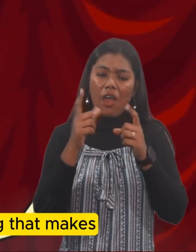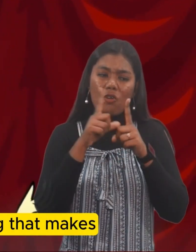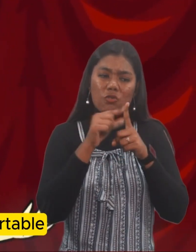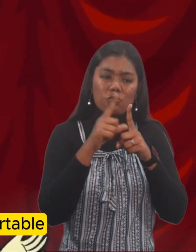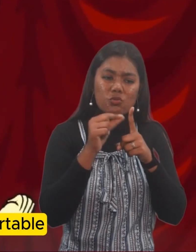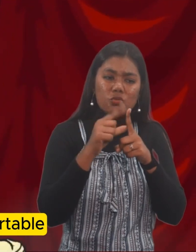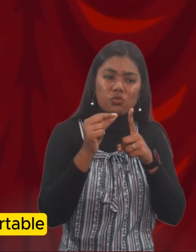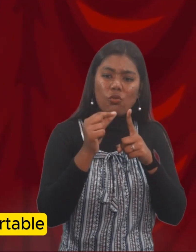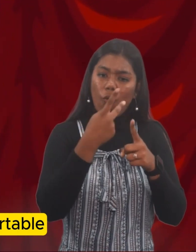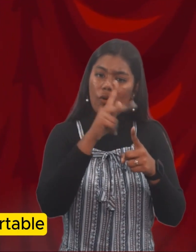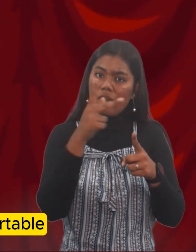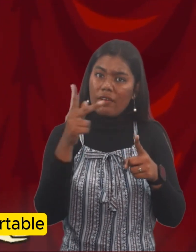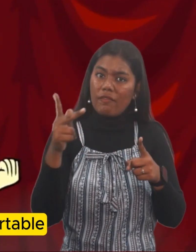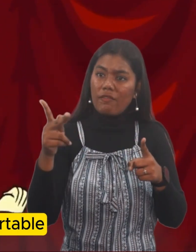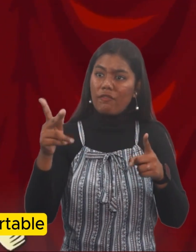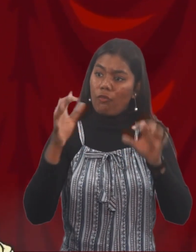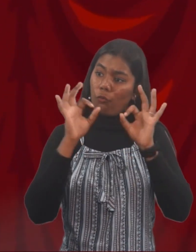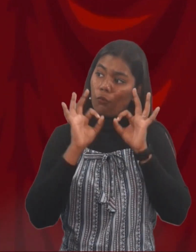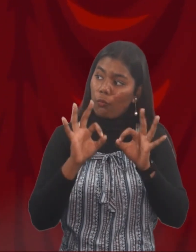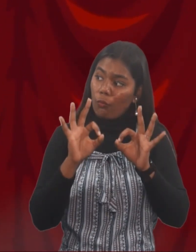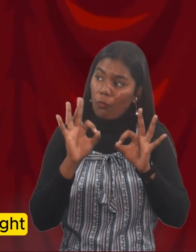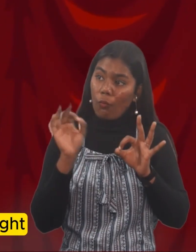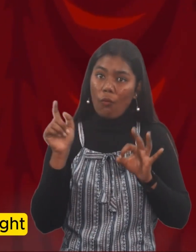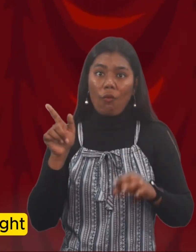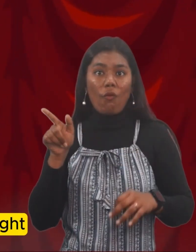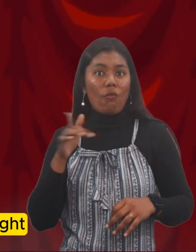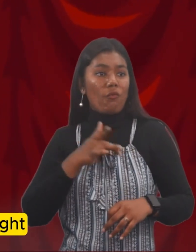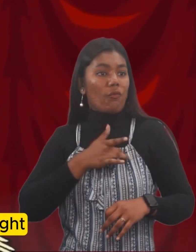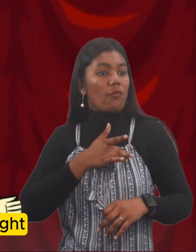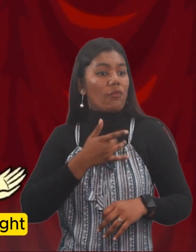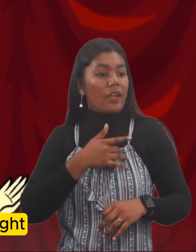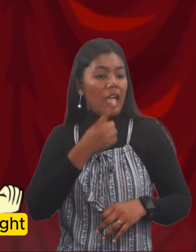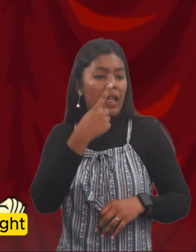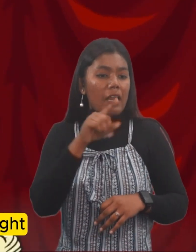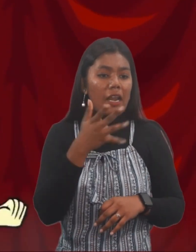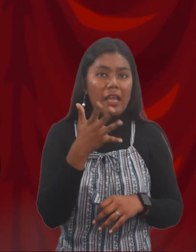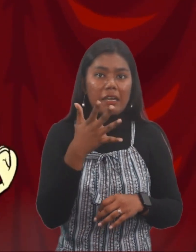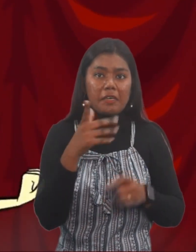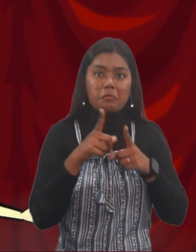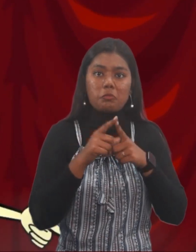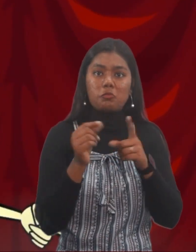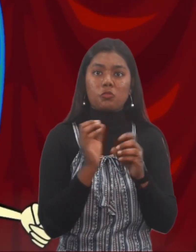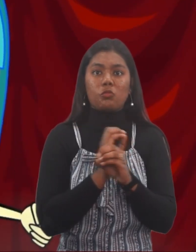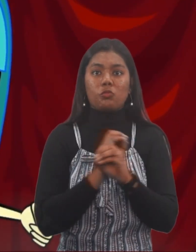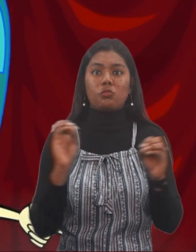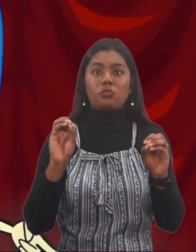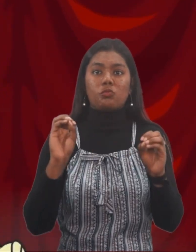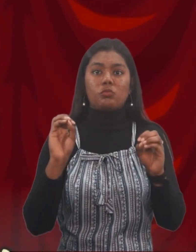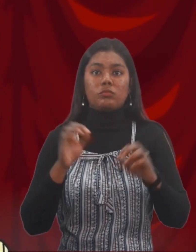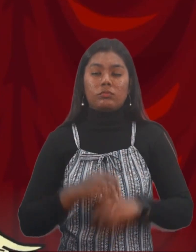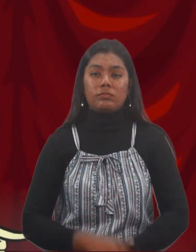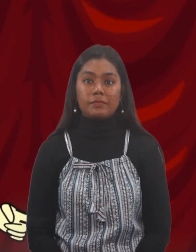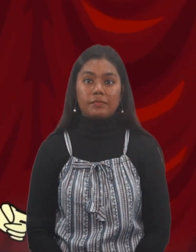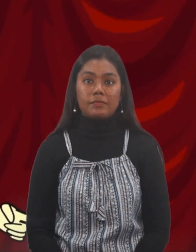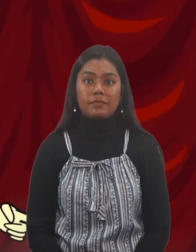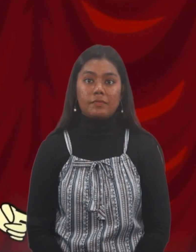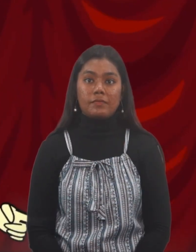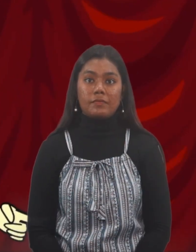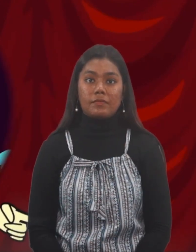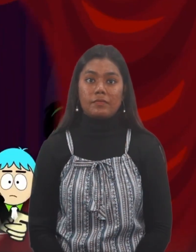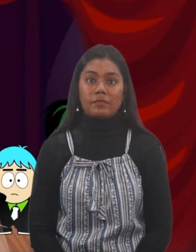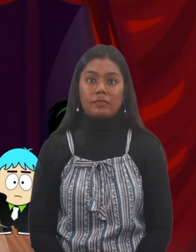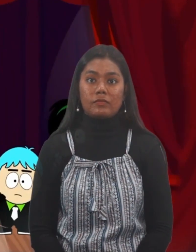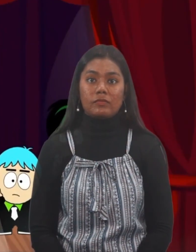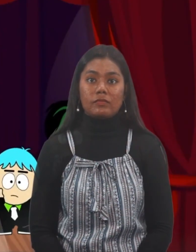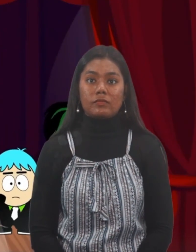that makes you feel uncomfortable. If it don't feel right, don't do it.